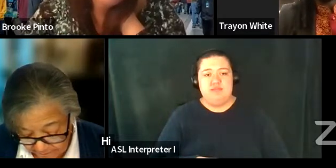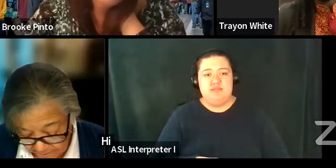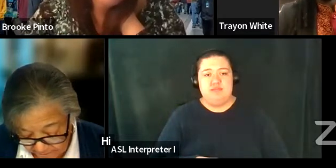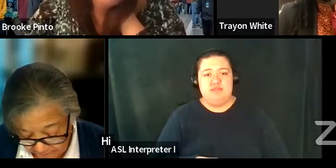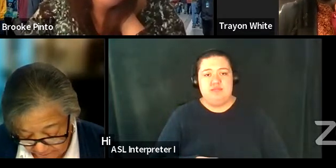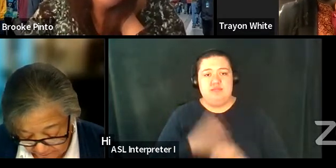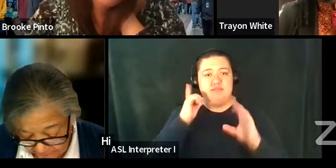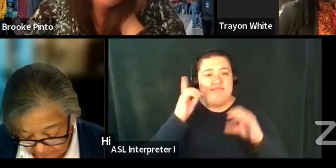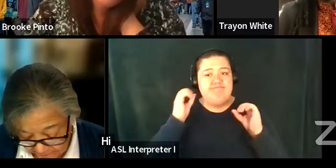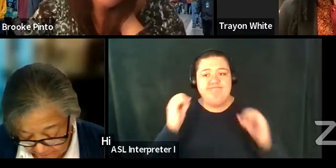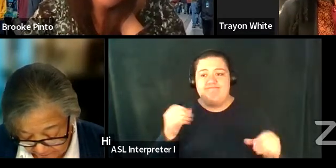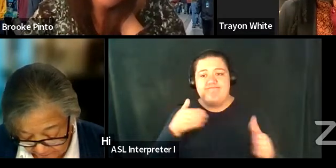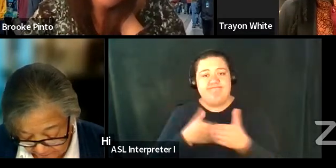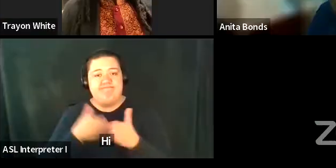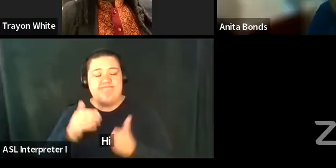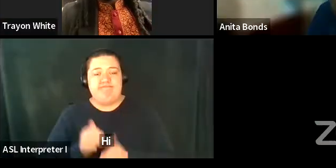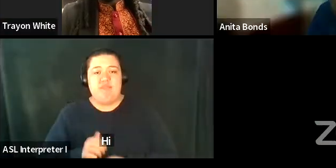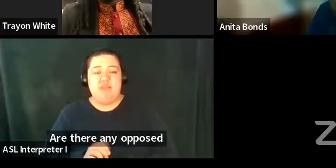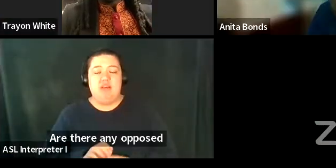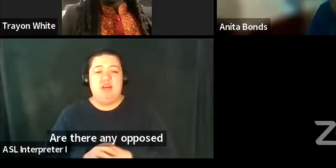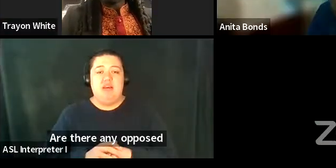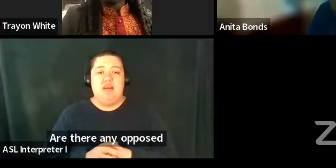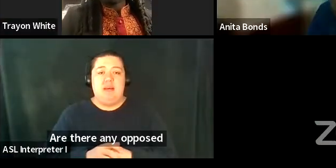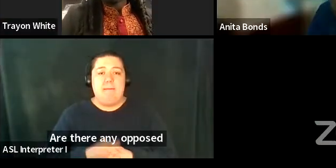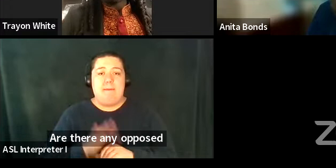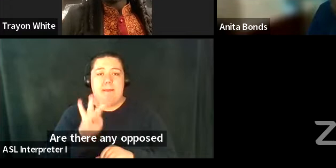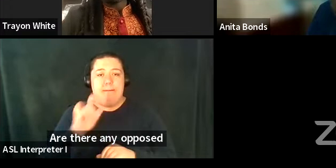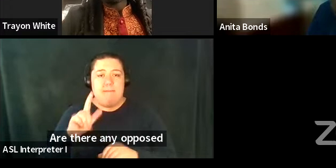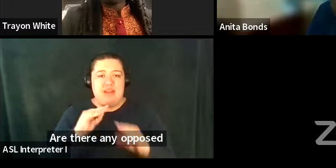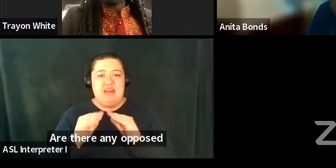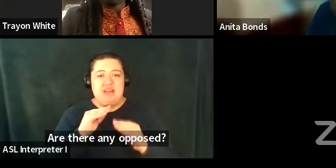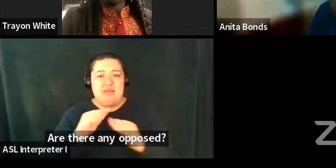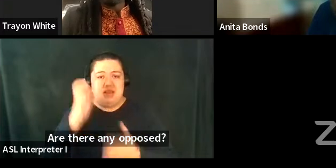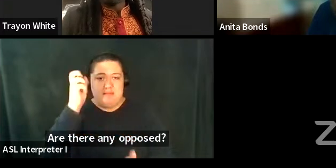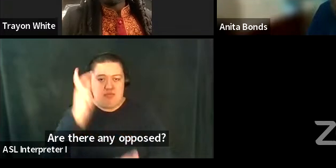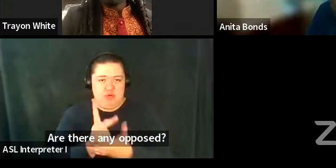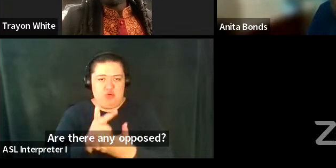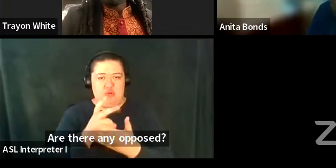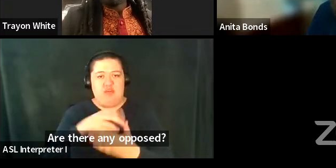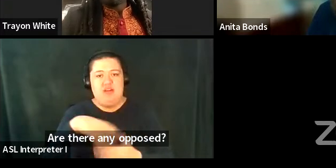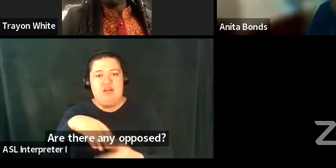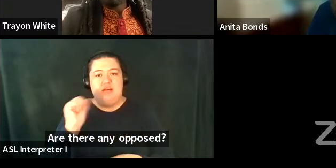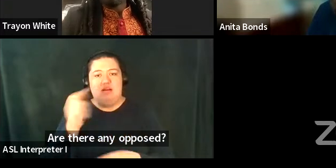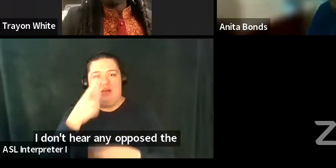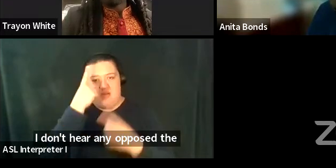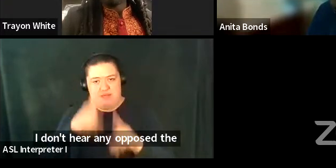I don't hear any opposed. The bill as amended is approved unanimously.